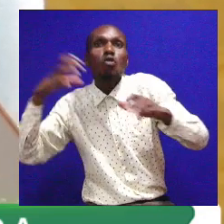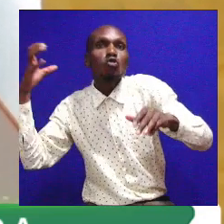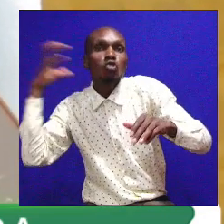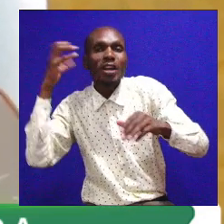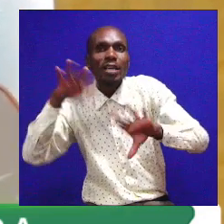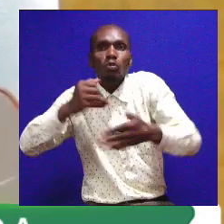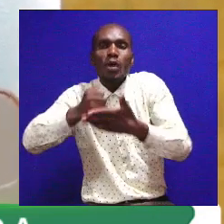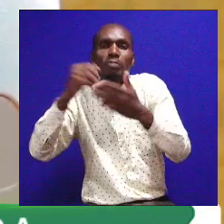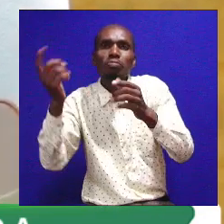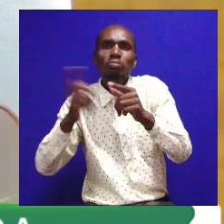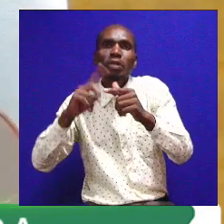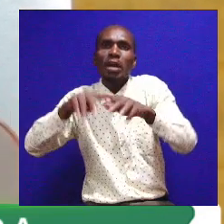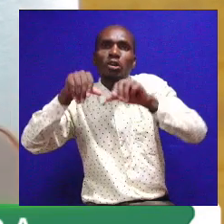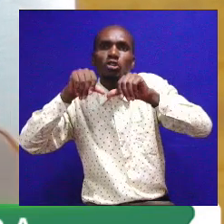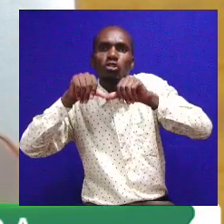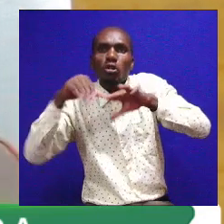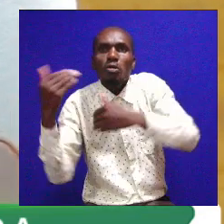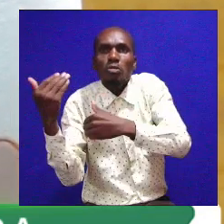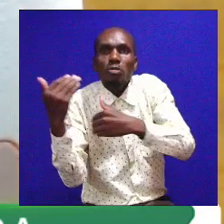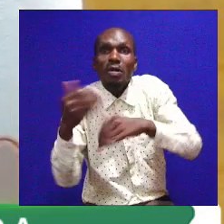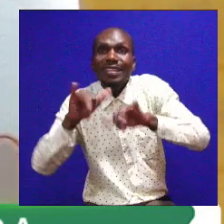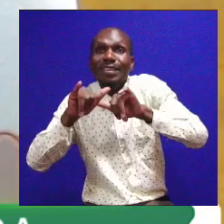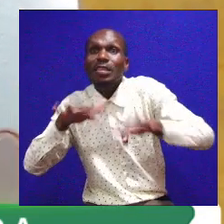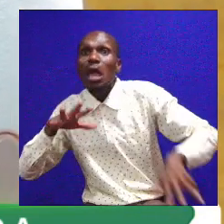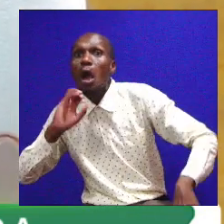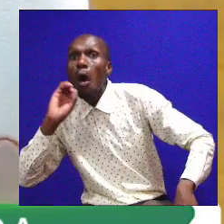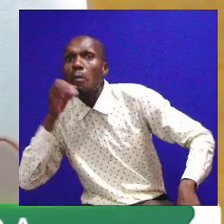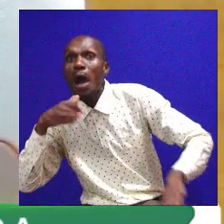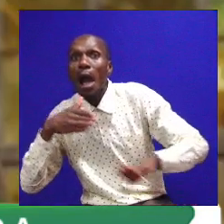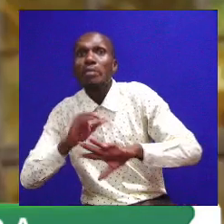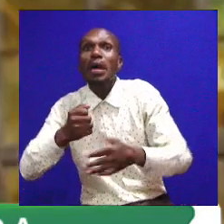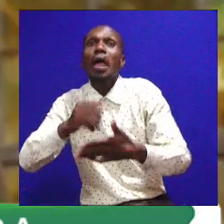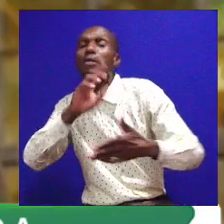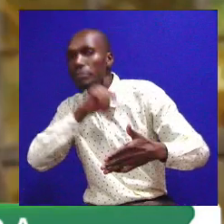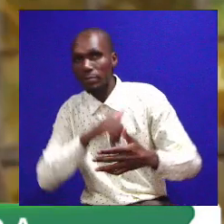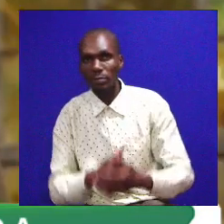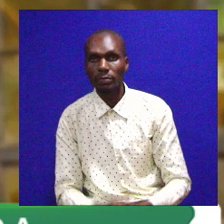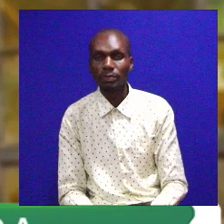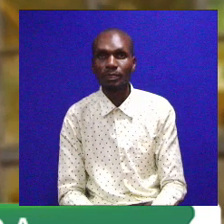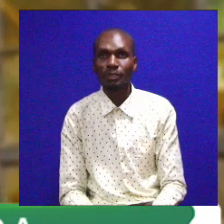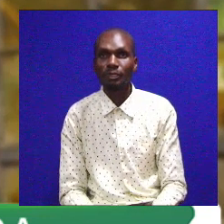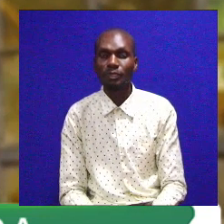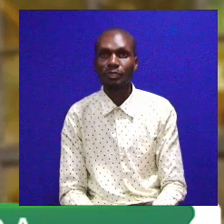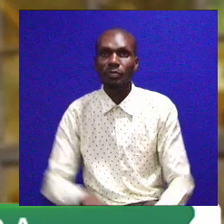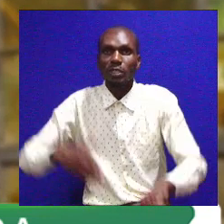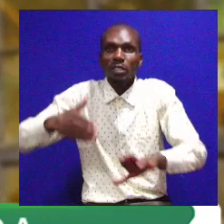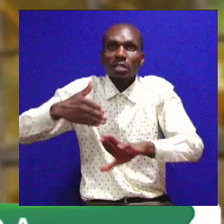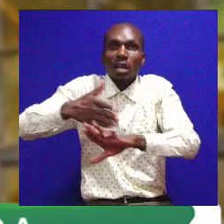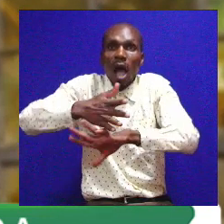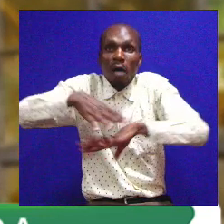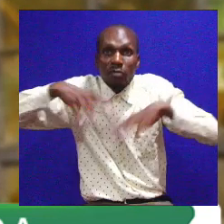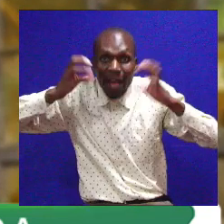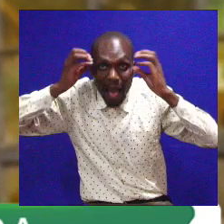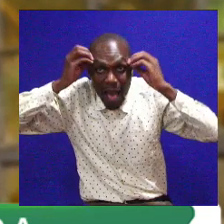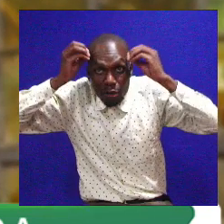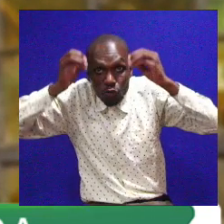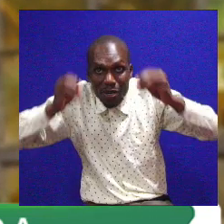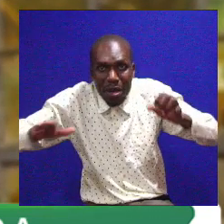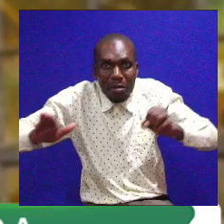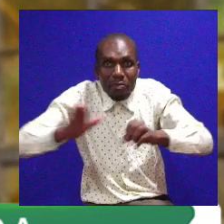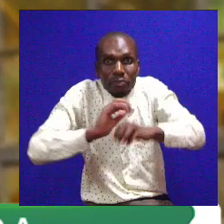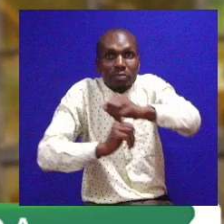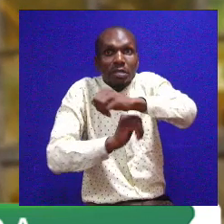ba tokonya agara na intu abana abamba cho gutigara ka kero ba konyira wiga Maega ya aboro kigwa bakwegwa esiro kuru